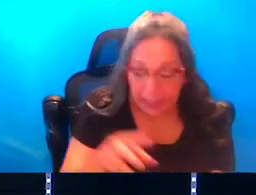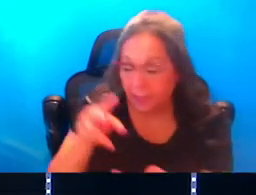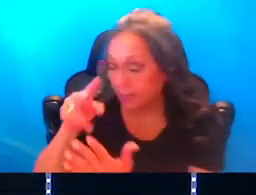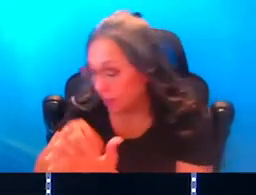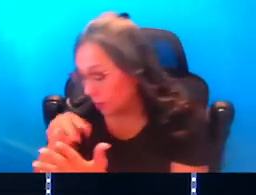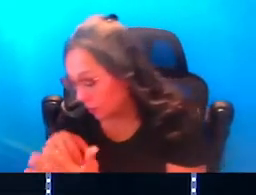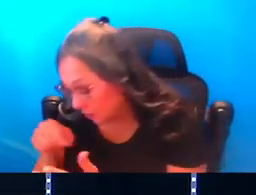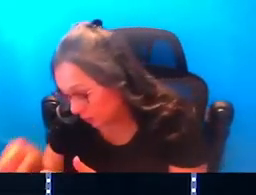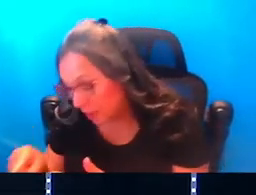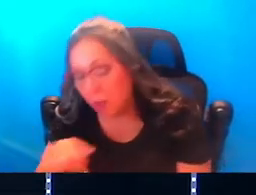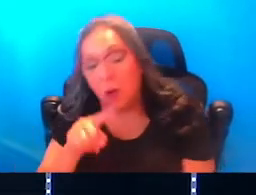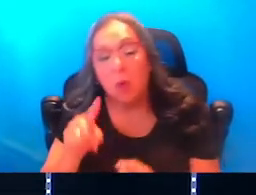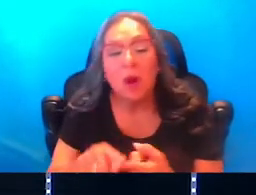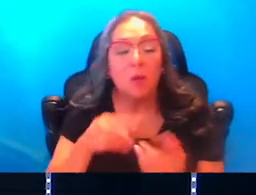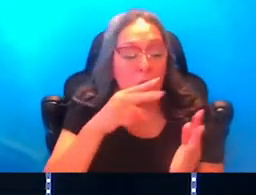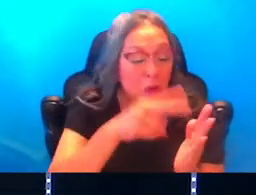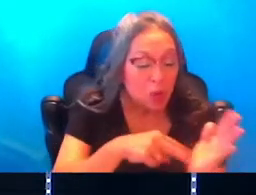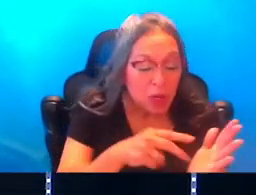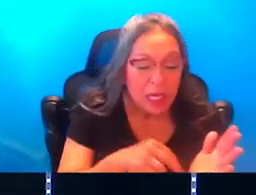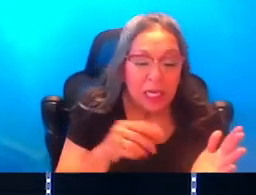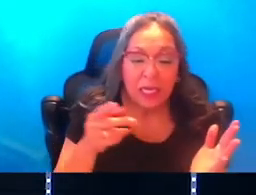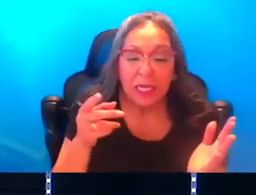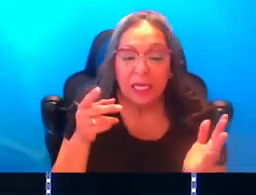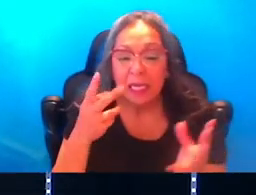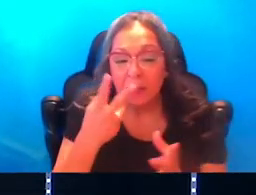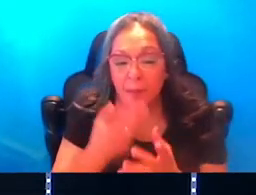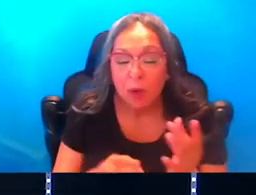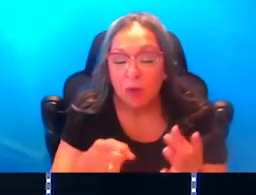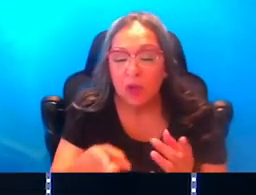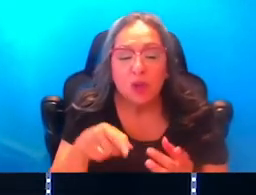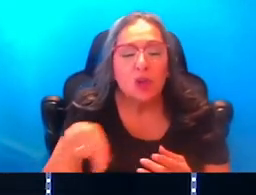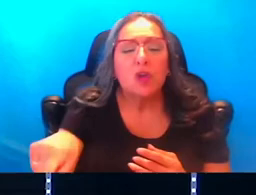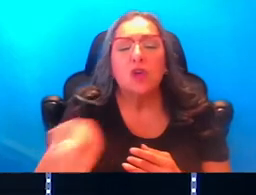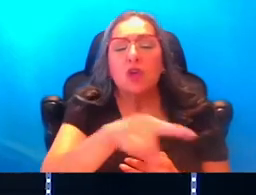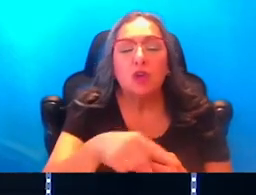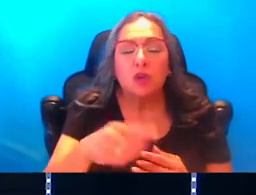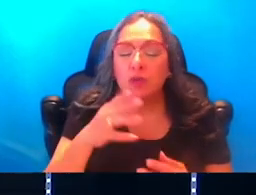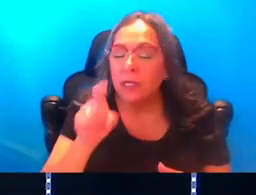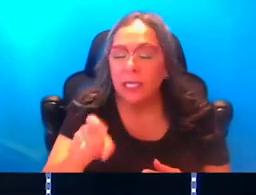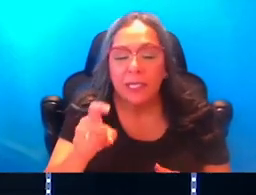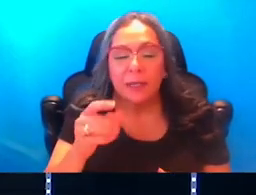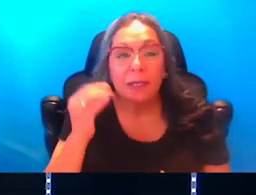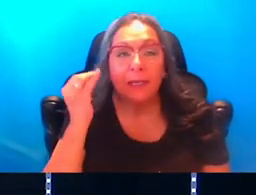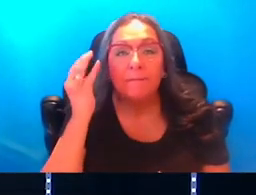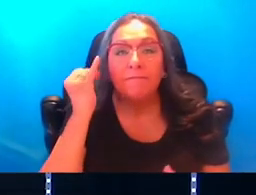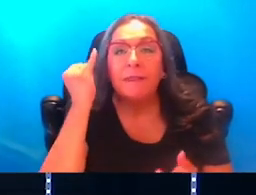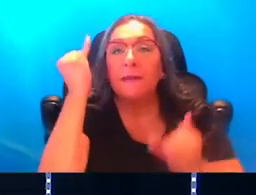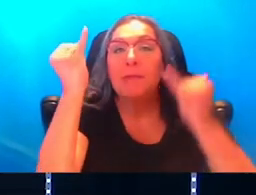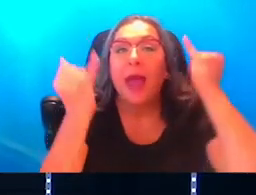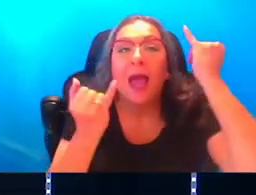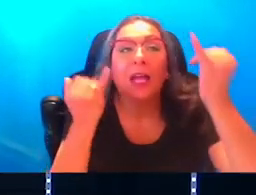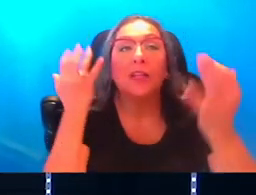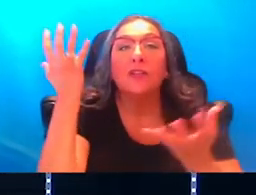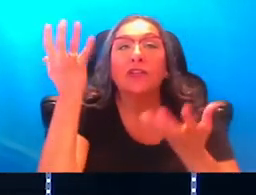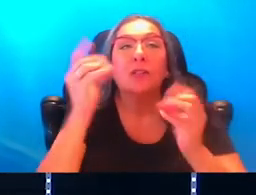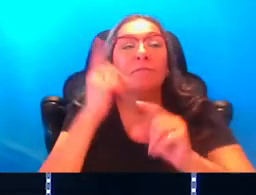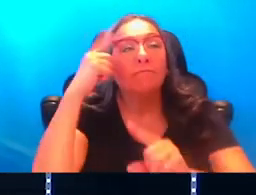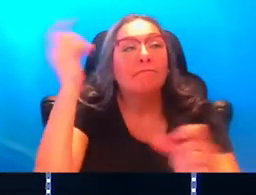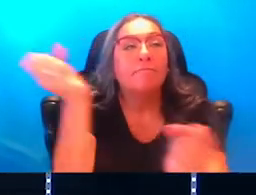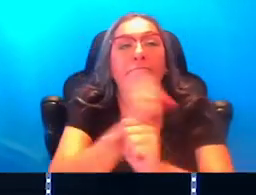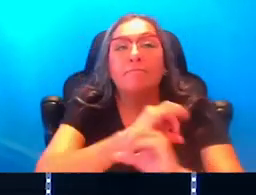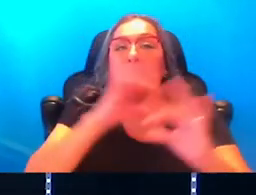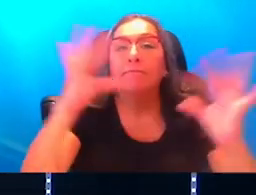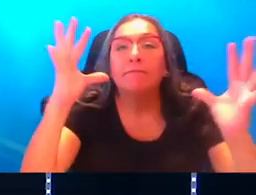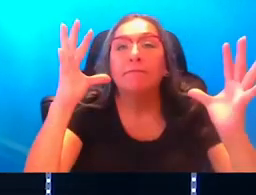As we do, I need your imagination at maximum right now. Okay, I need you to enter into